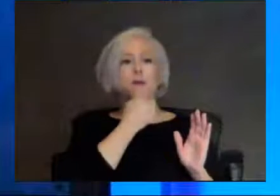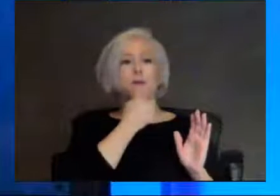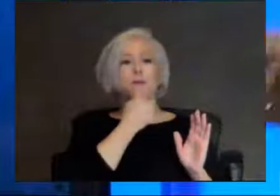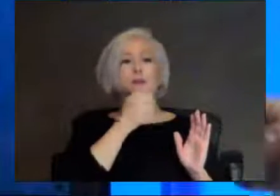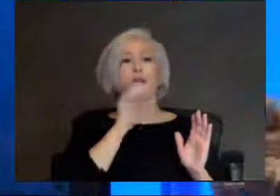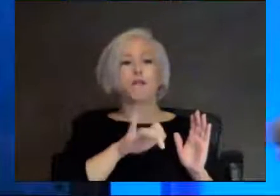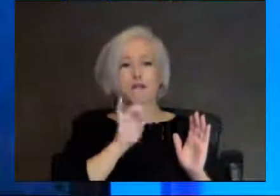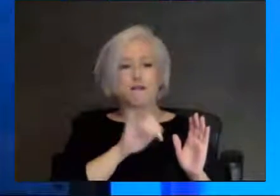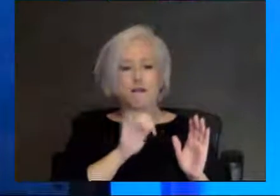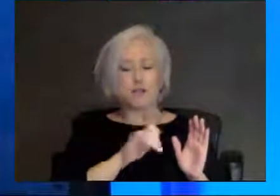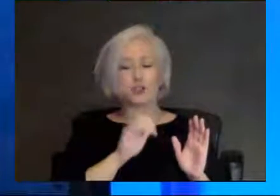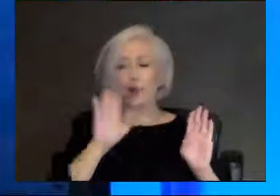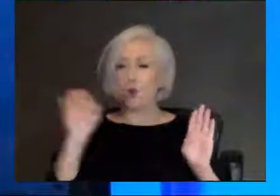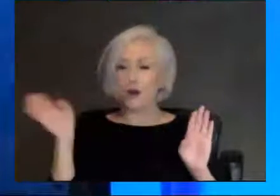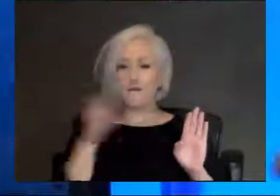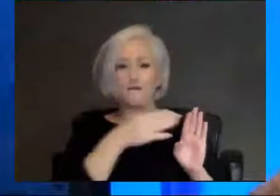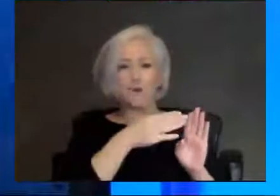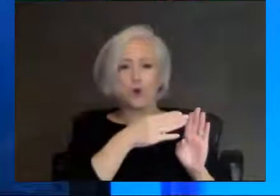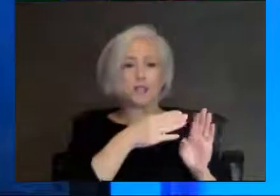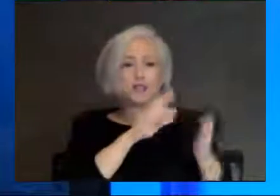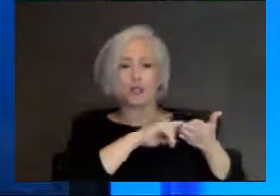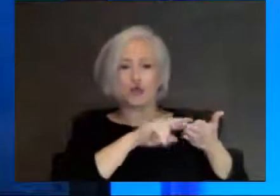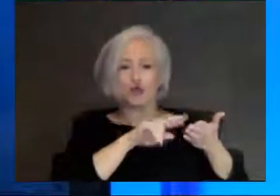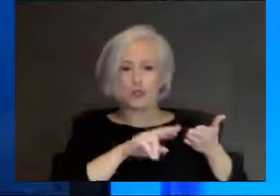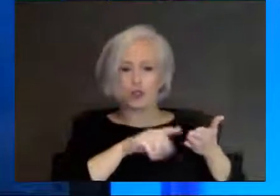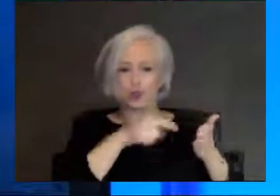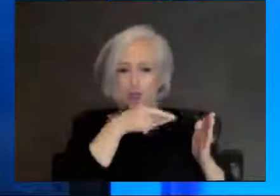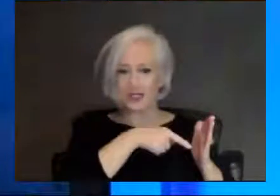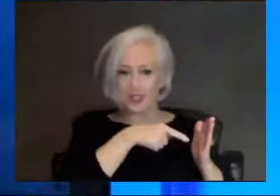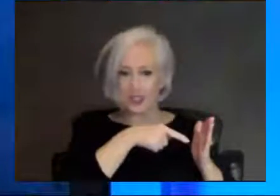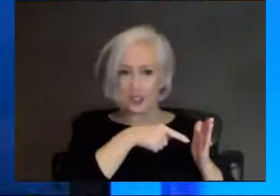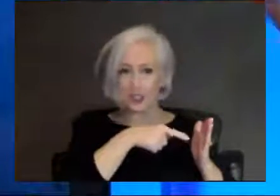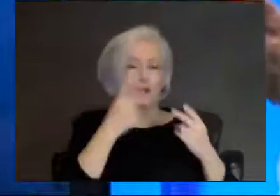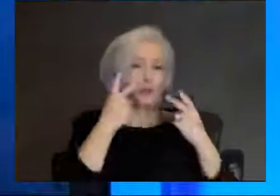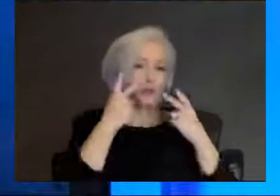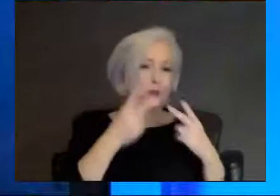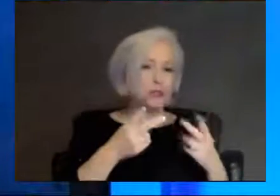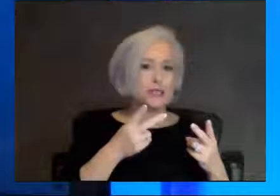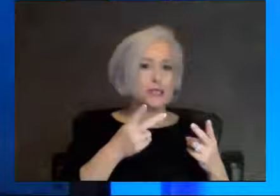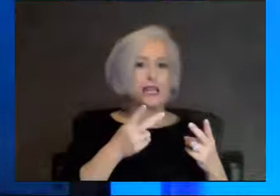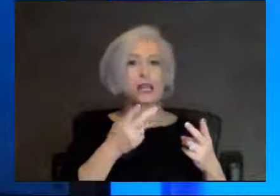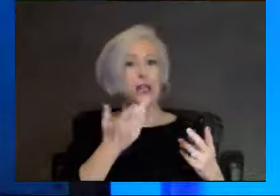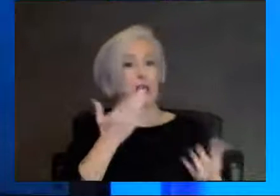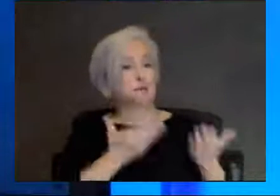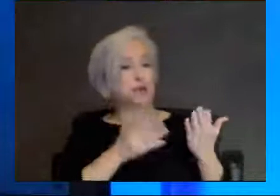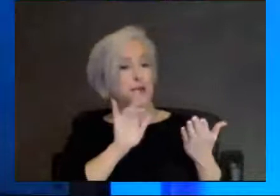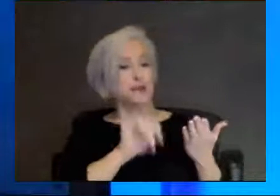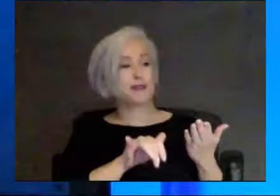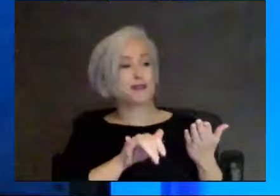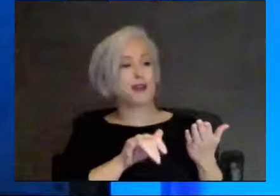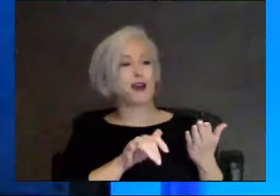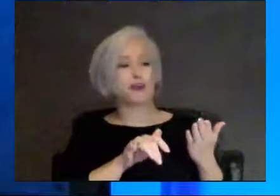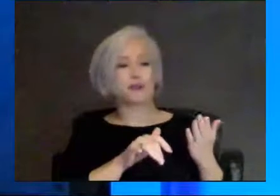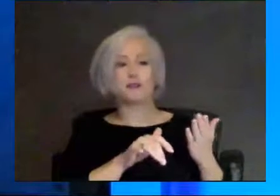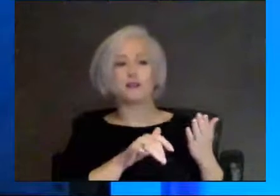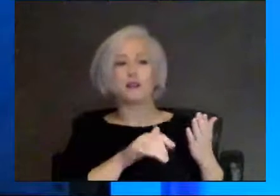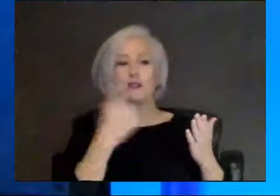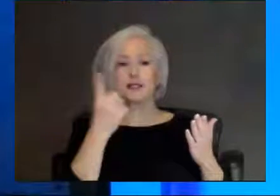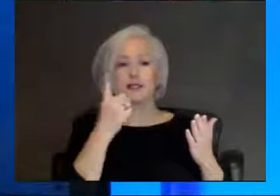bitter taste as a method or as an indication for detection of colon cancer. Uh-huh.